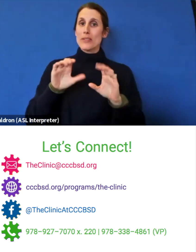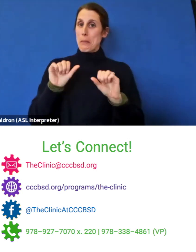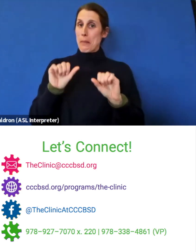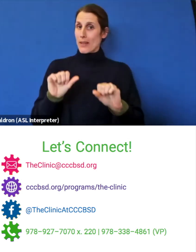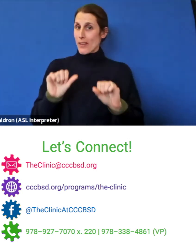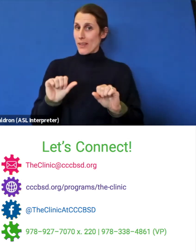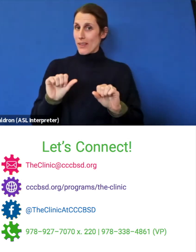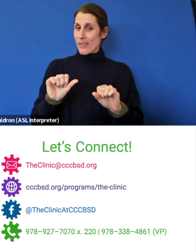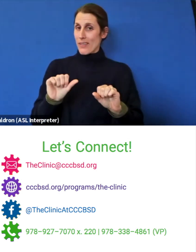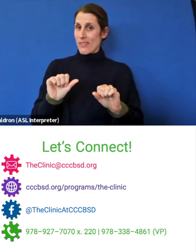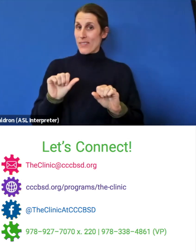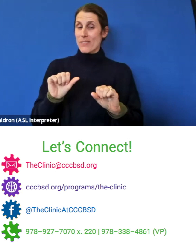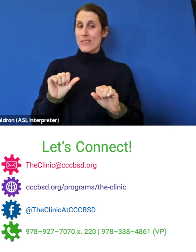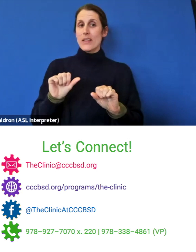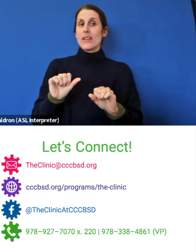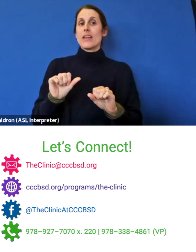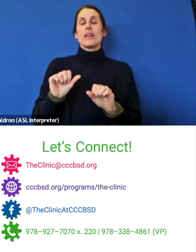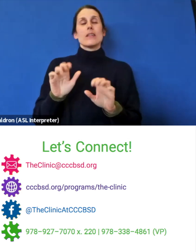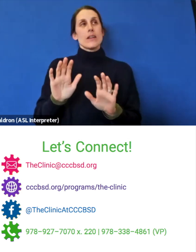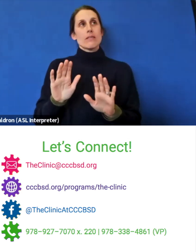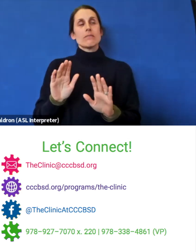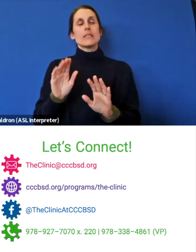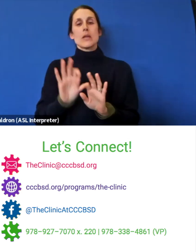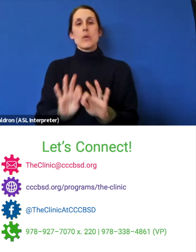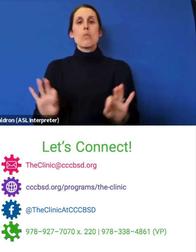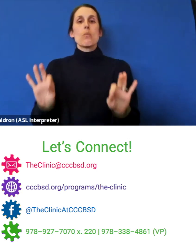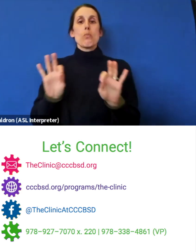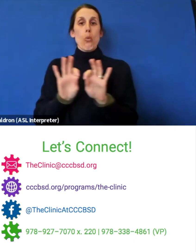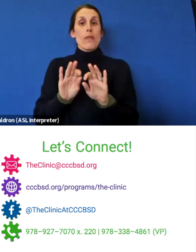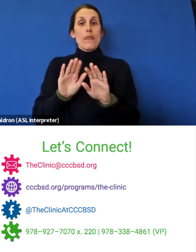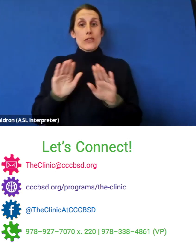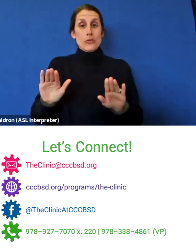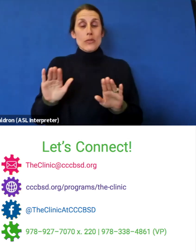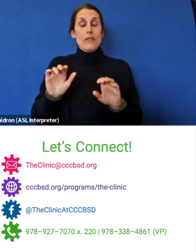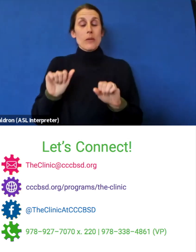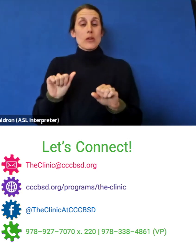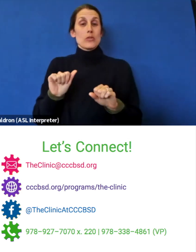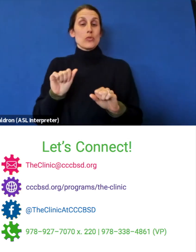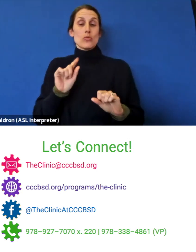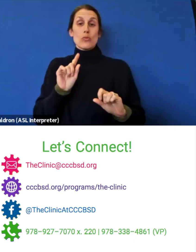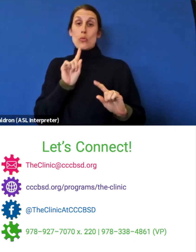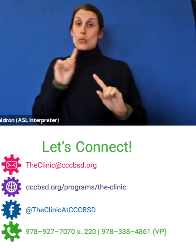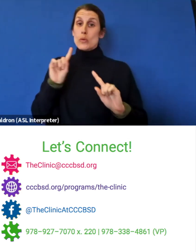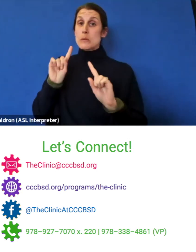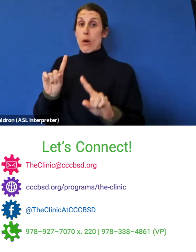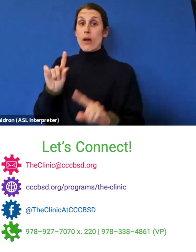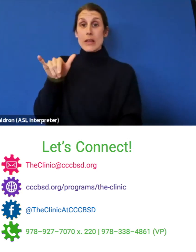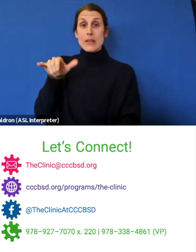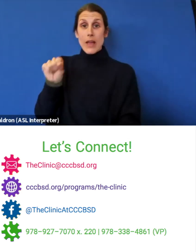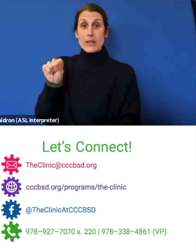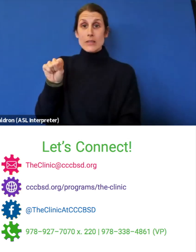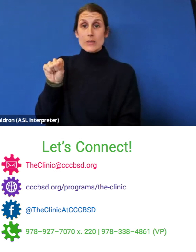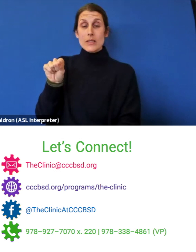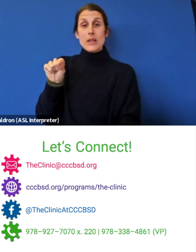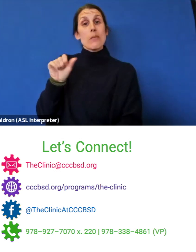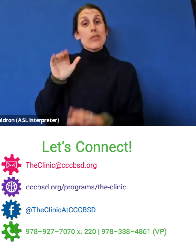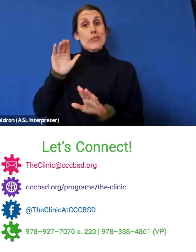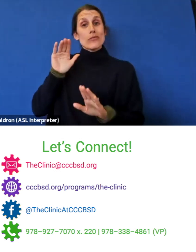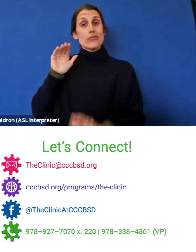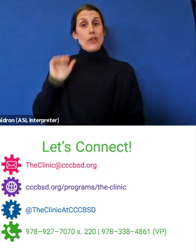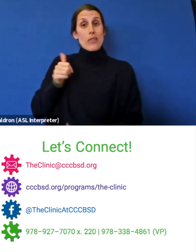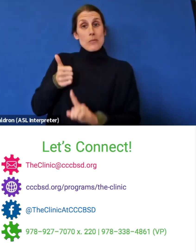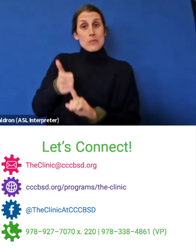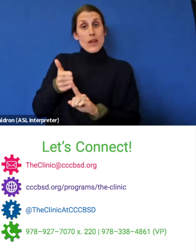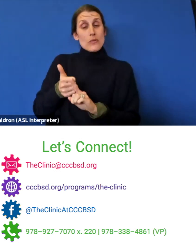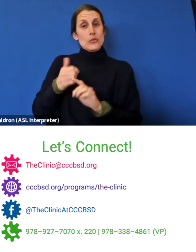important that children have the ability to say, not just respond to adults or caregivers, but to initiate,